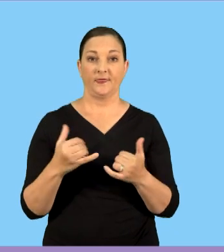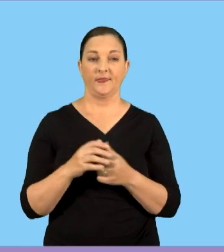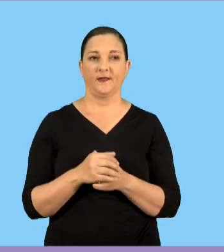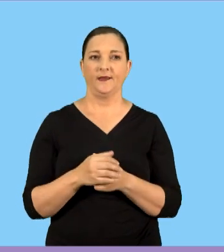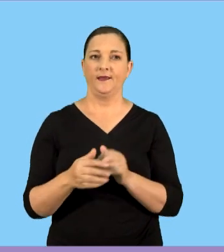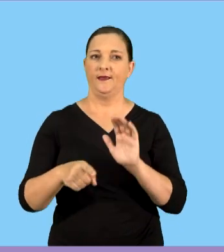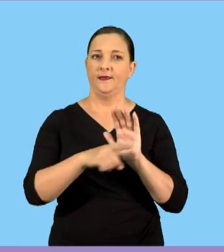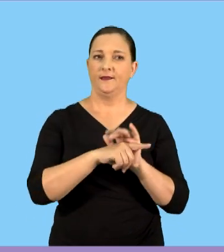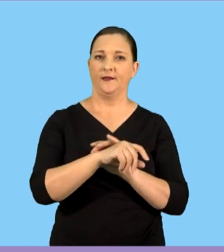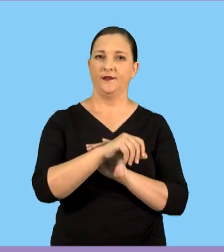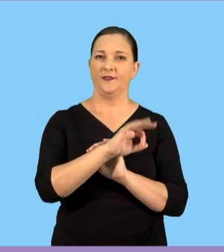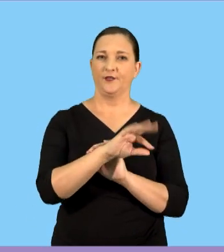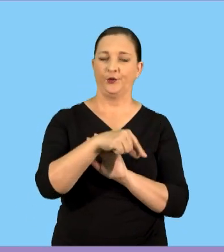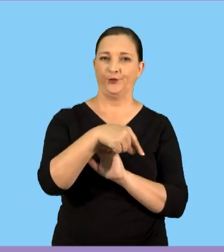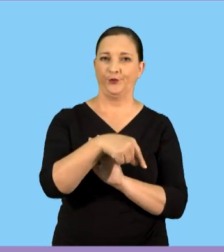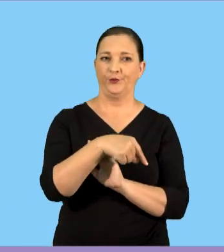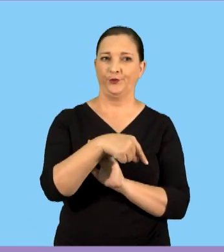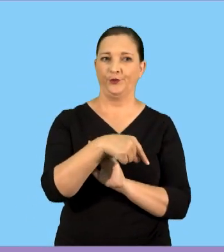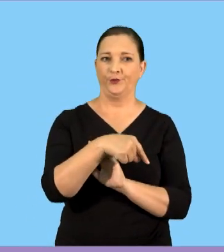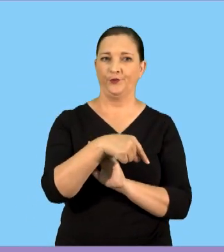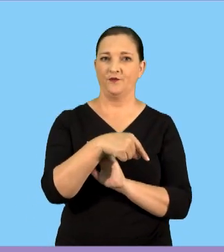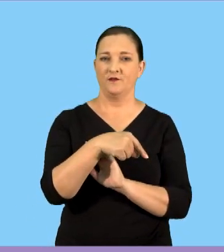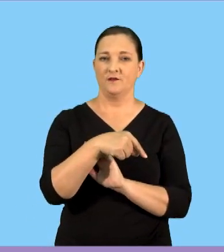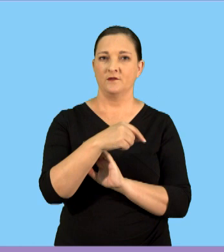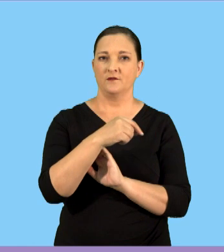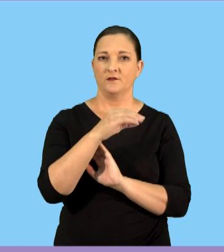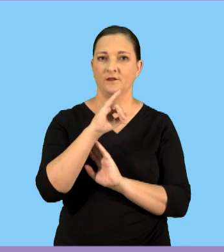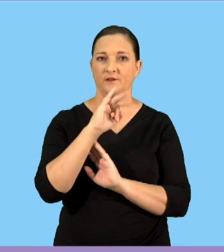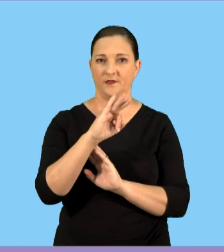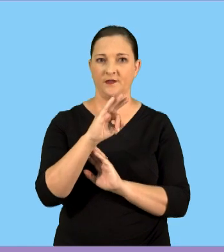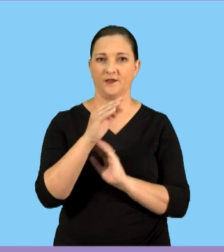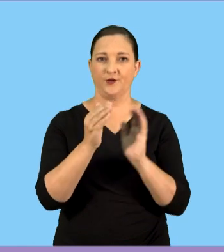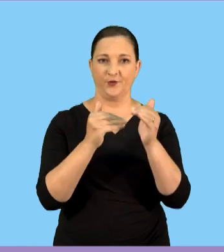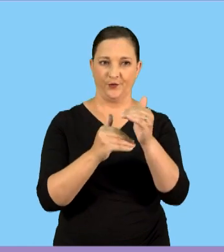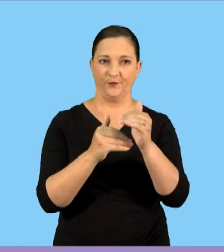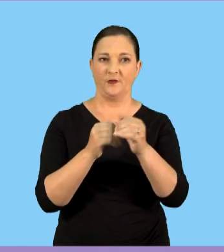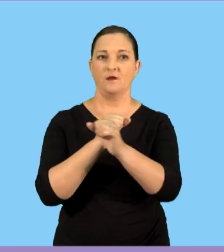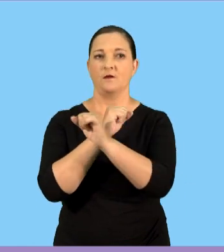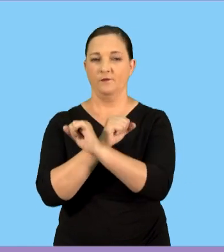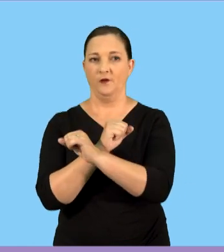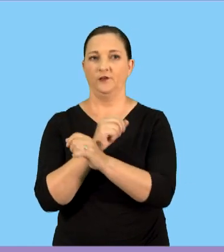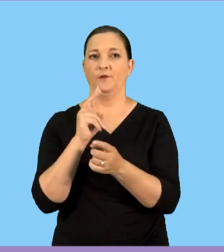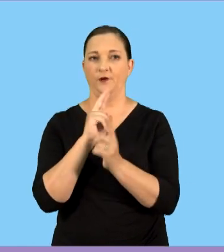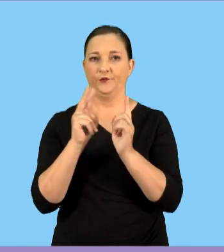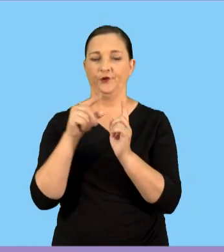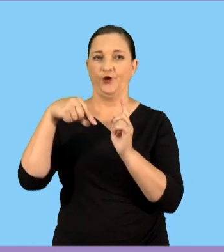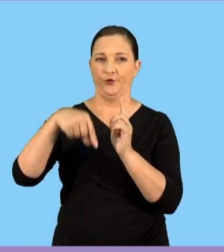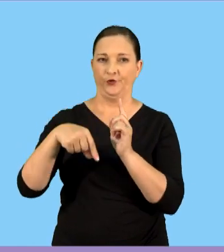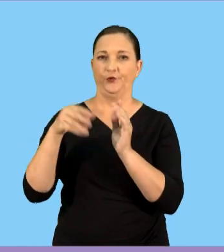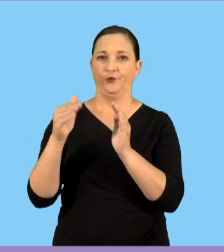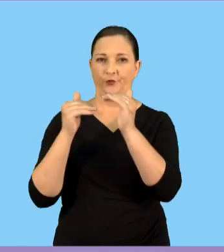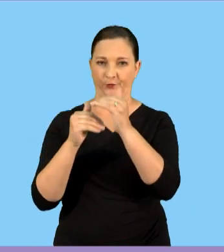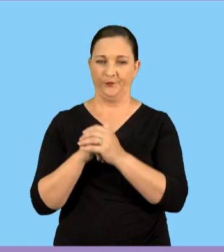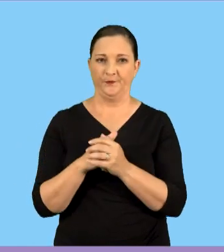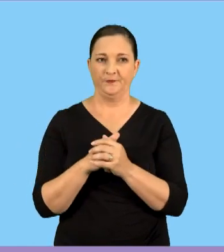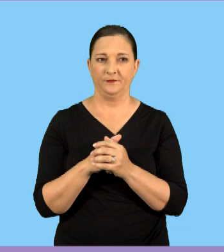Then we have negative 3q cubed multiplied by 12q cubed. And what are we going to